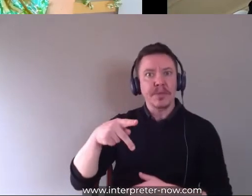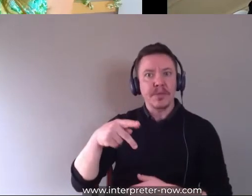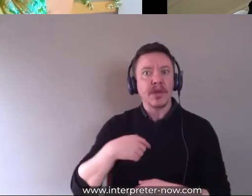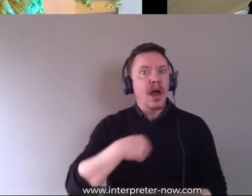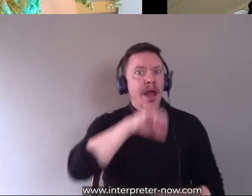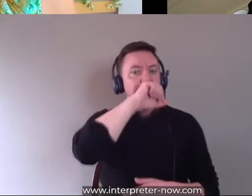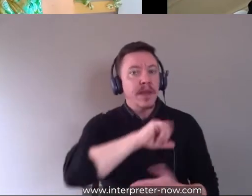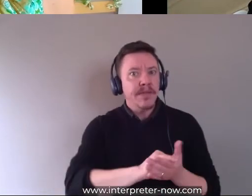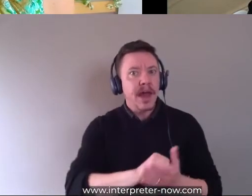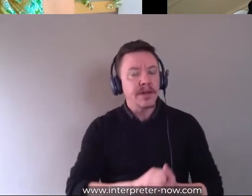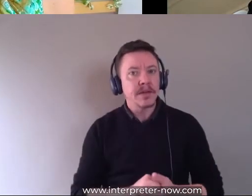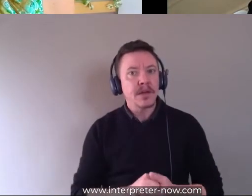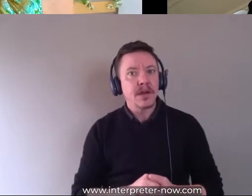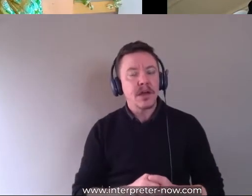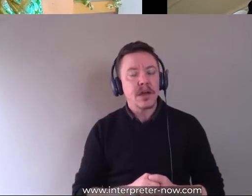I love that.